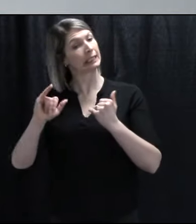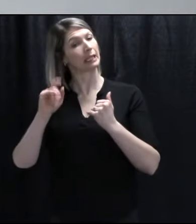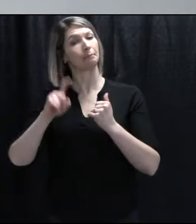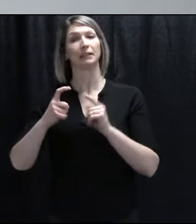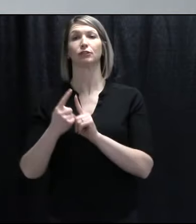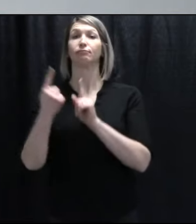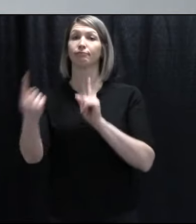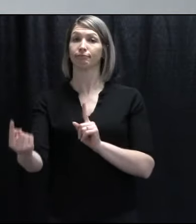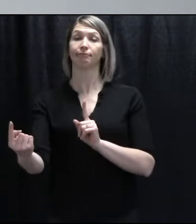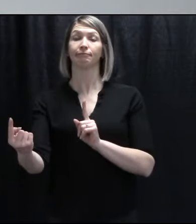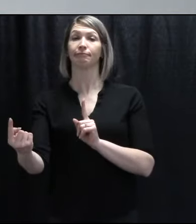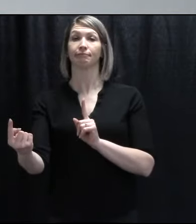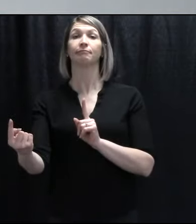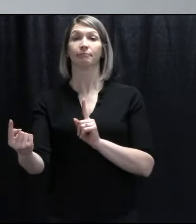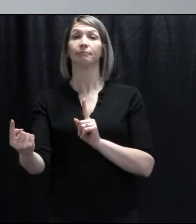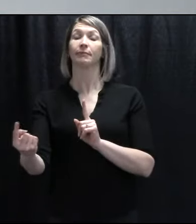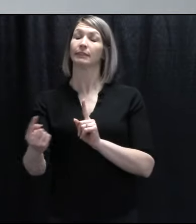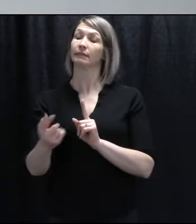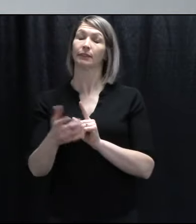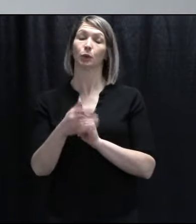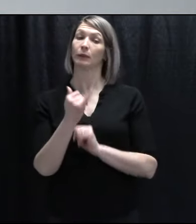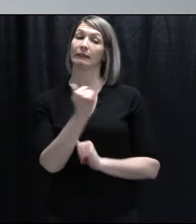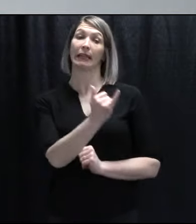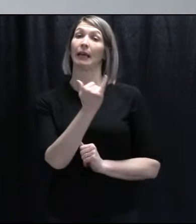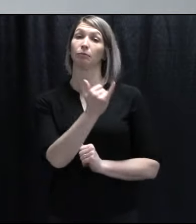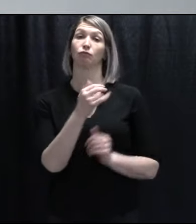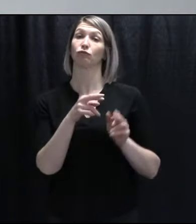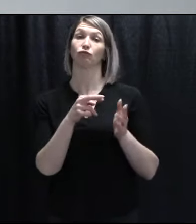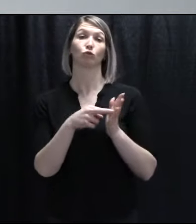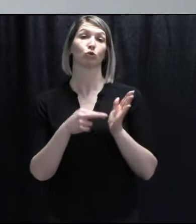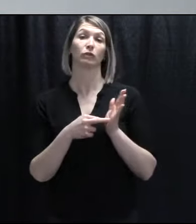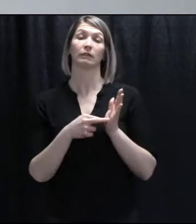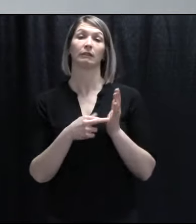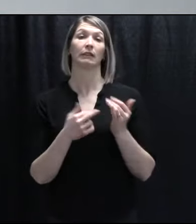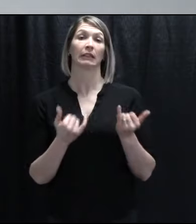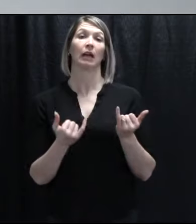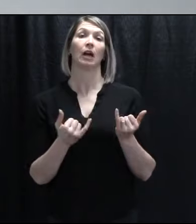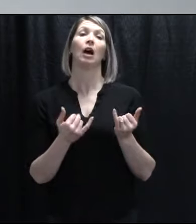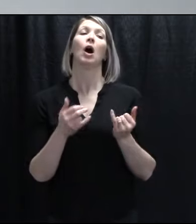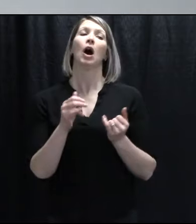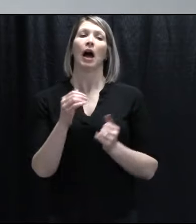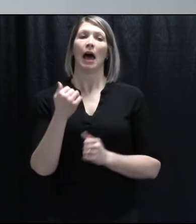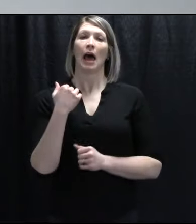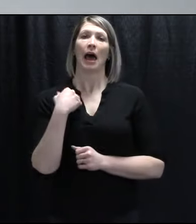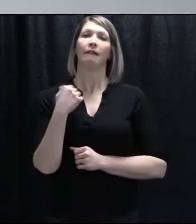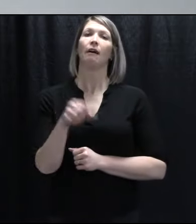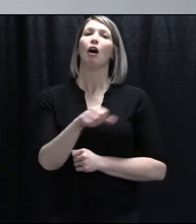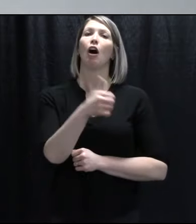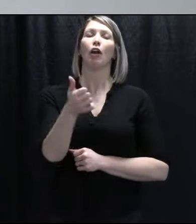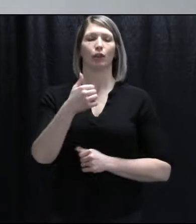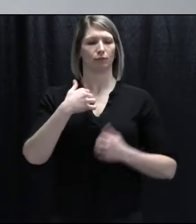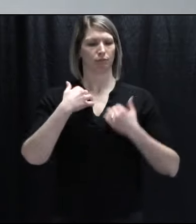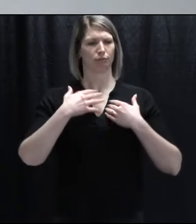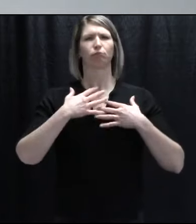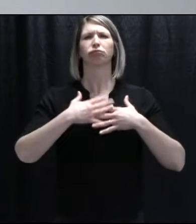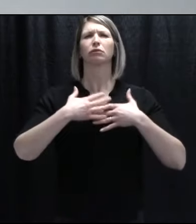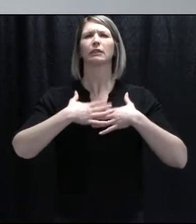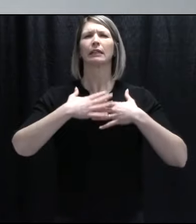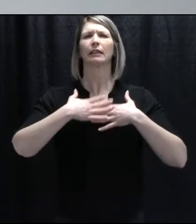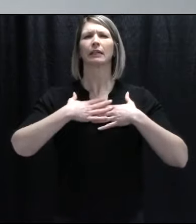distancing and ensuring that they were washing their hands well. There are other respiratory viruses that they can pick up, and we certainly